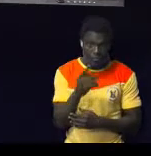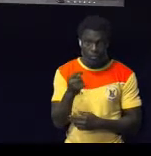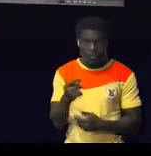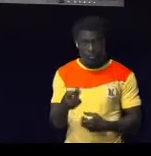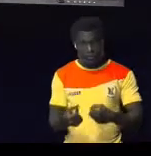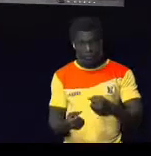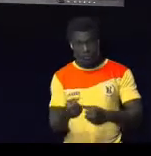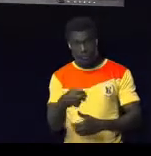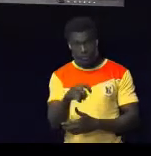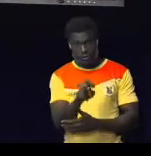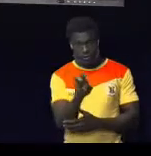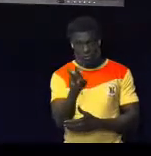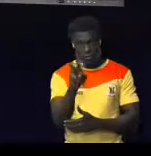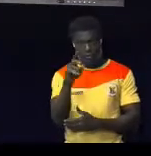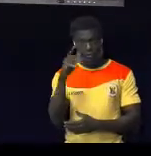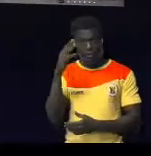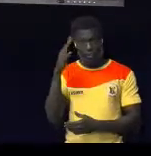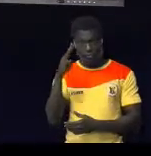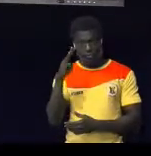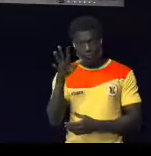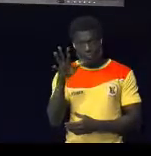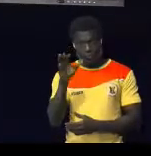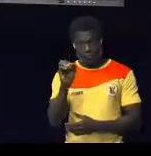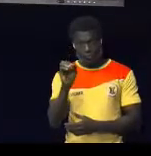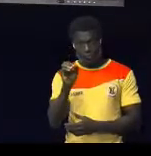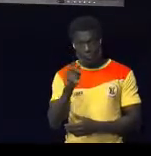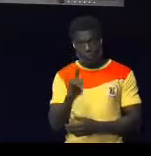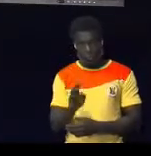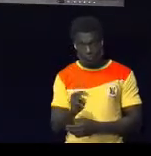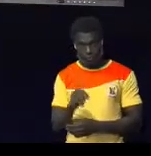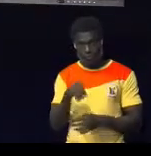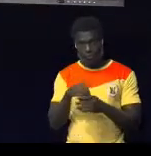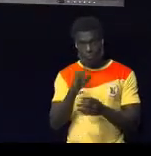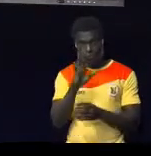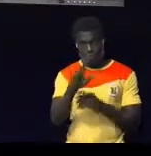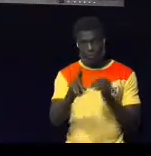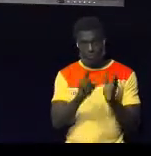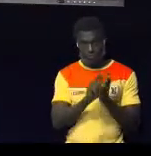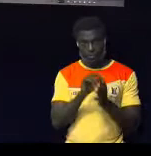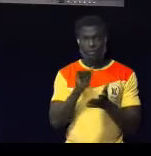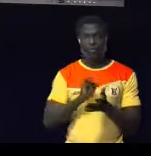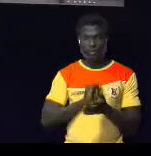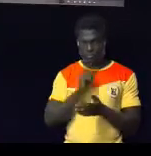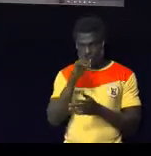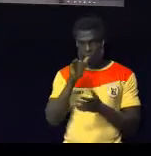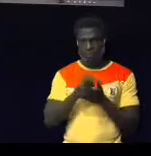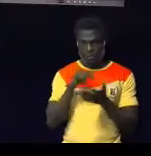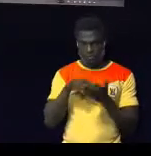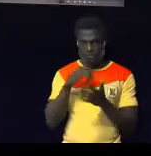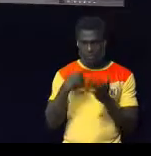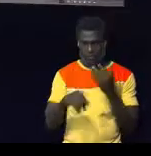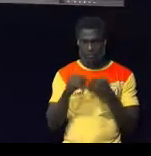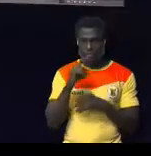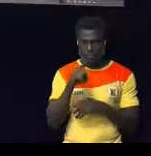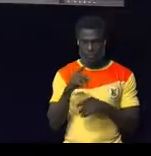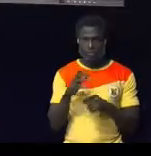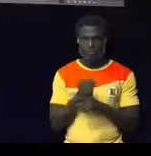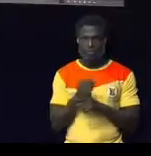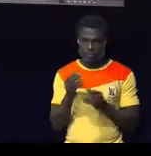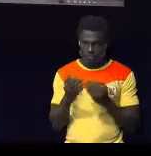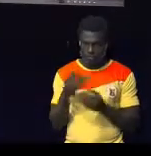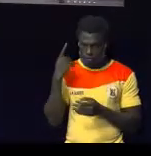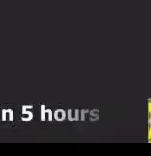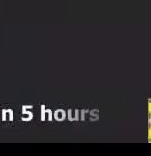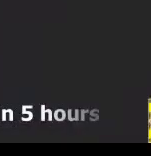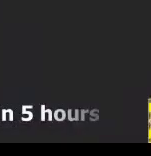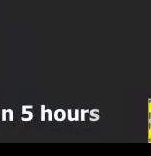kilometers. So the car travels 450 kilometers in 5 hours. I'm sure that this is what you got, because this is